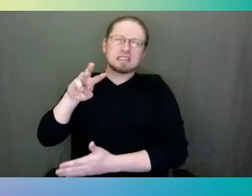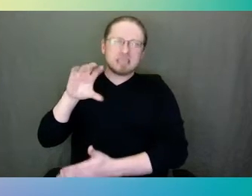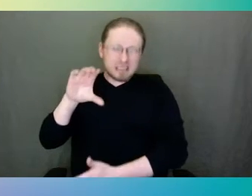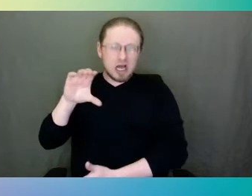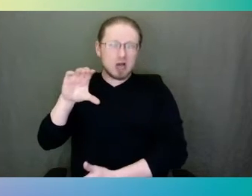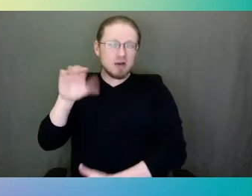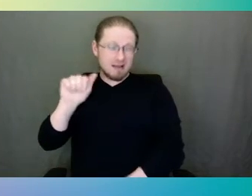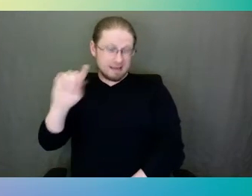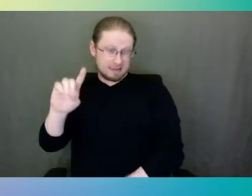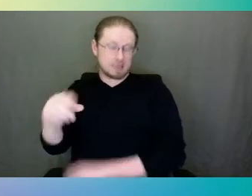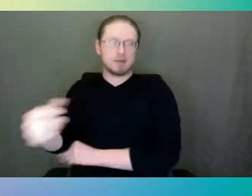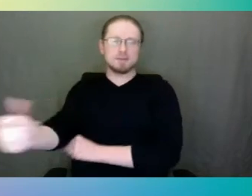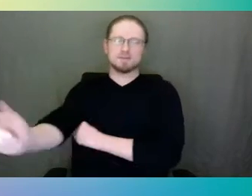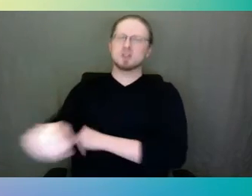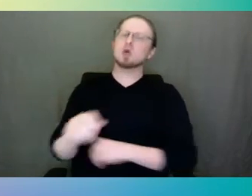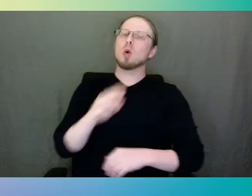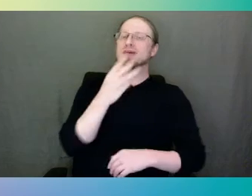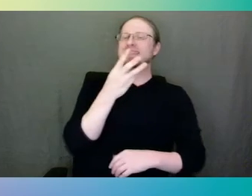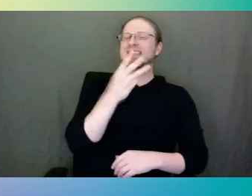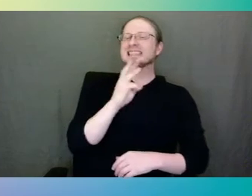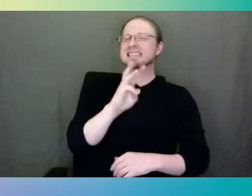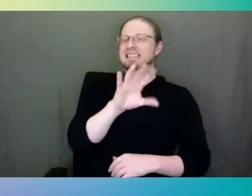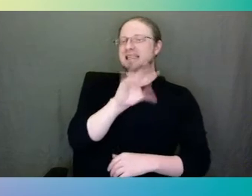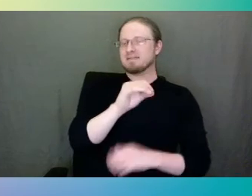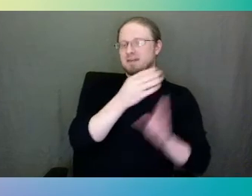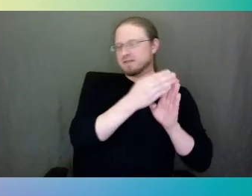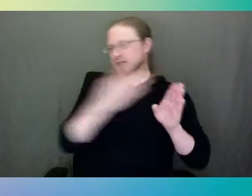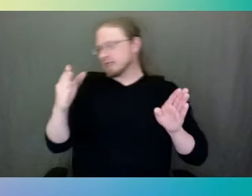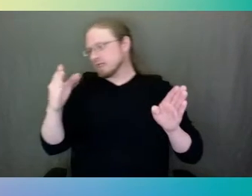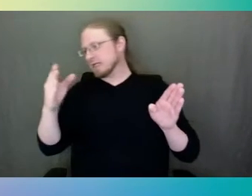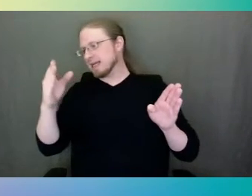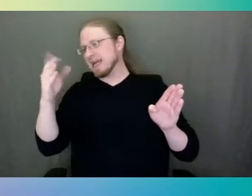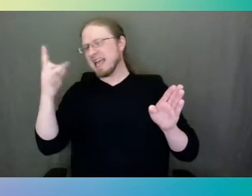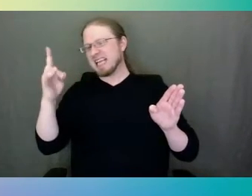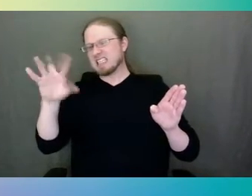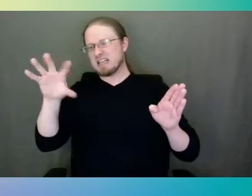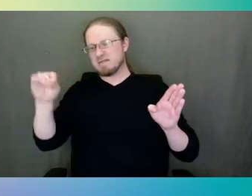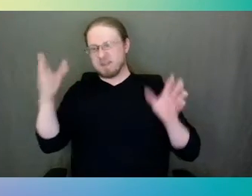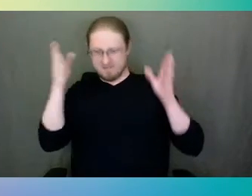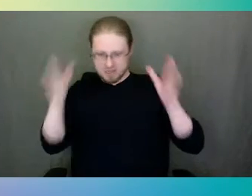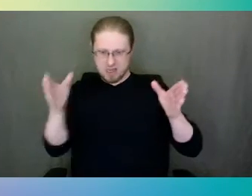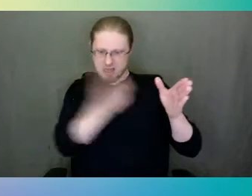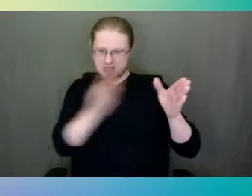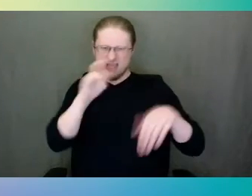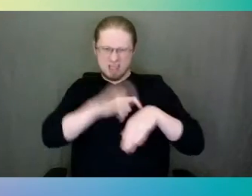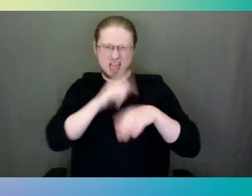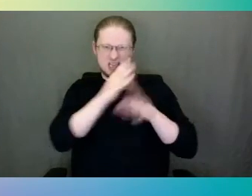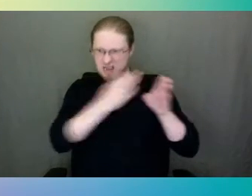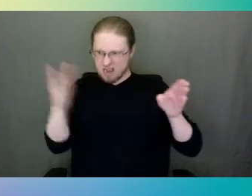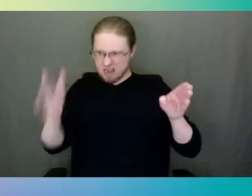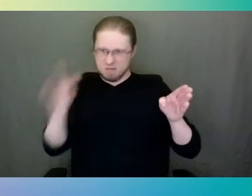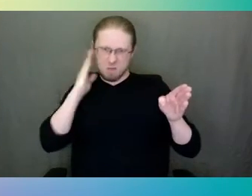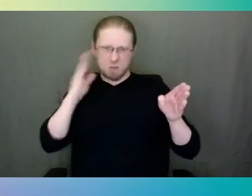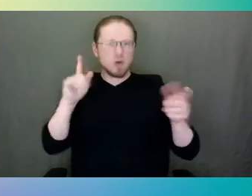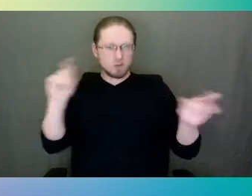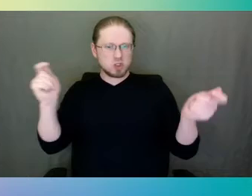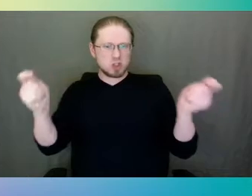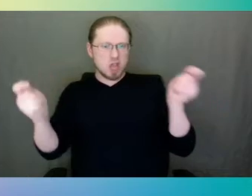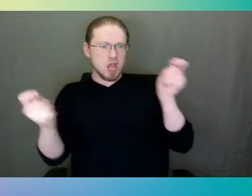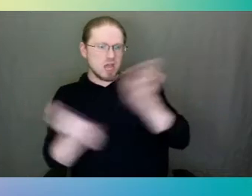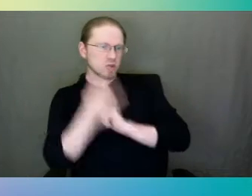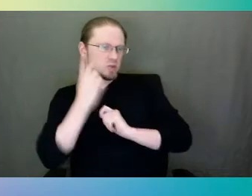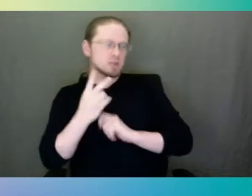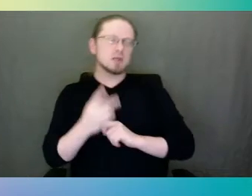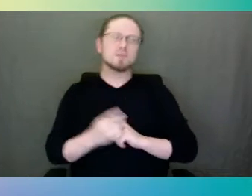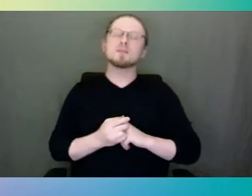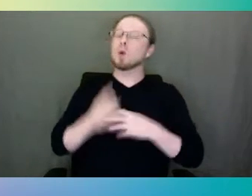1650 to 1850. Worldview is going to change because it's not going to be patriarchy. Well, it's going to still be patriarchy, but the